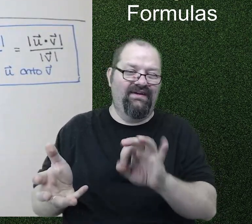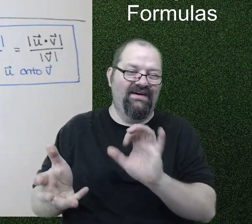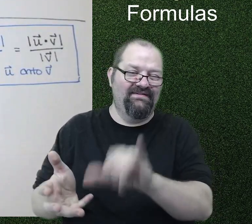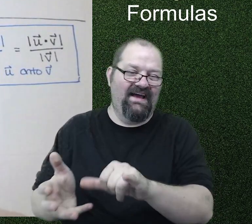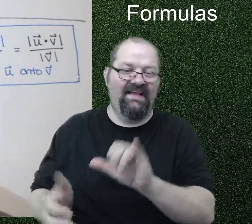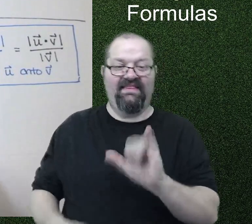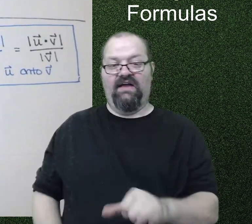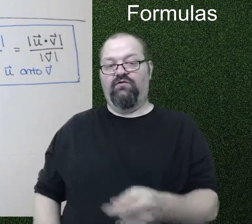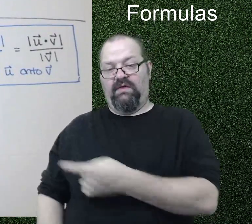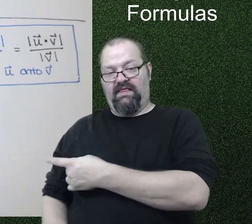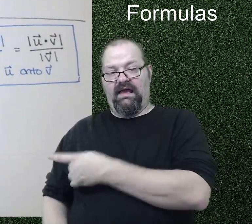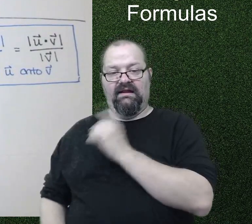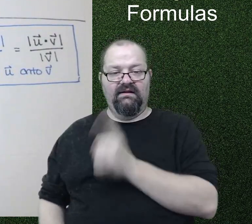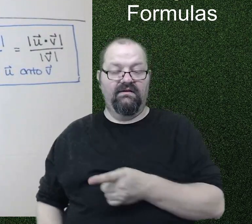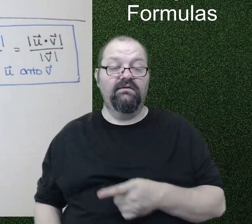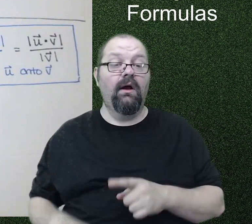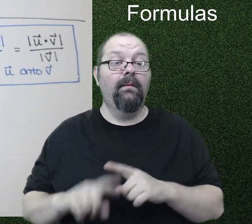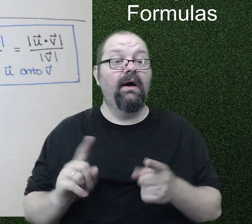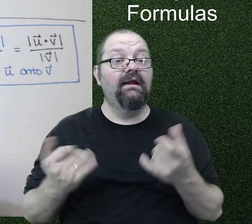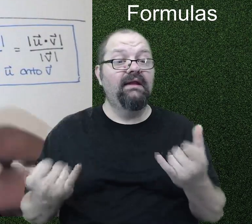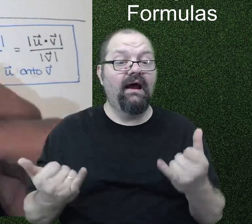is. Now,